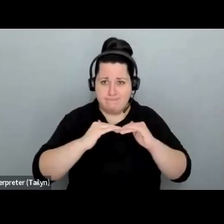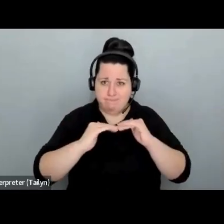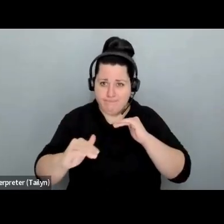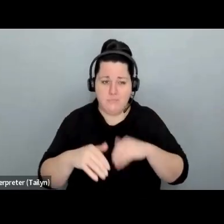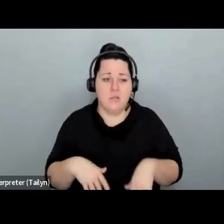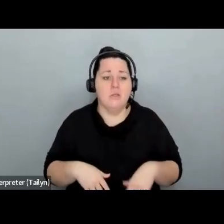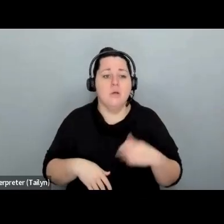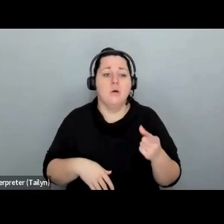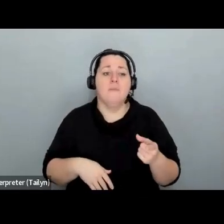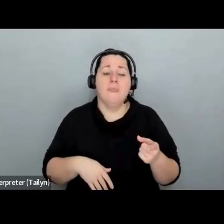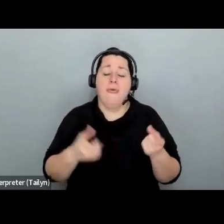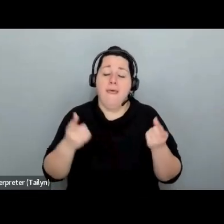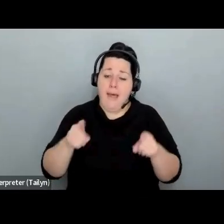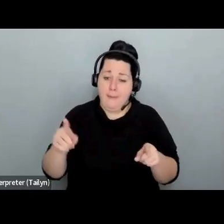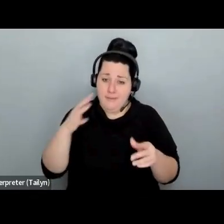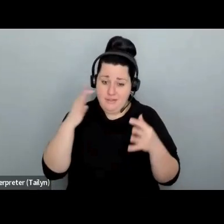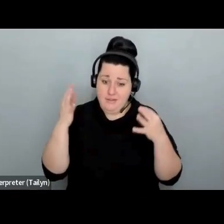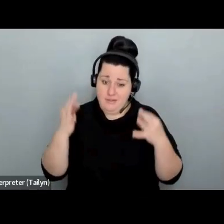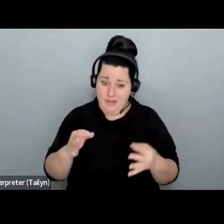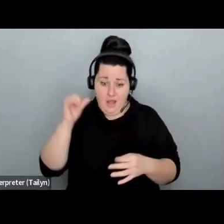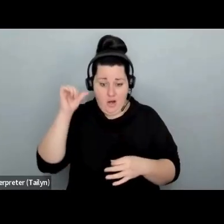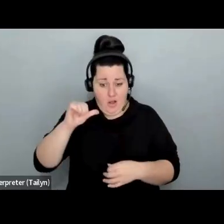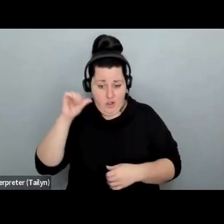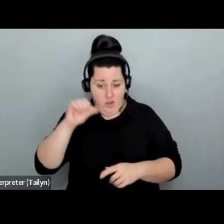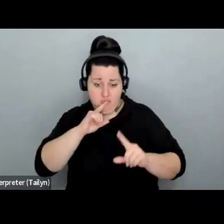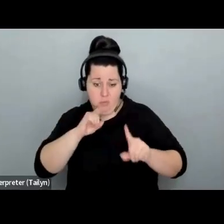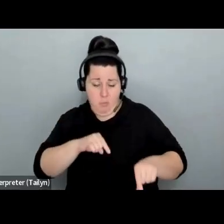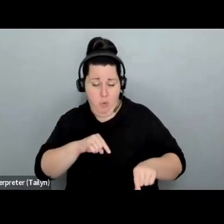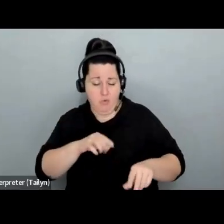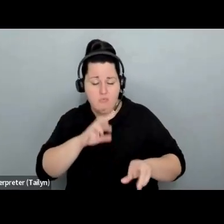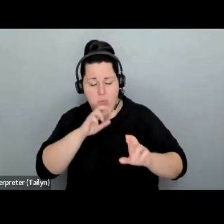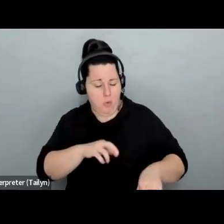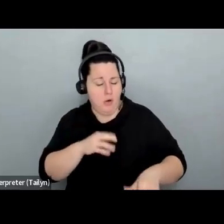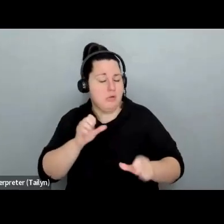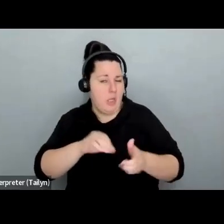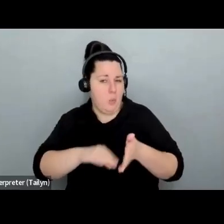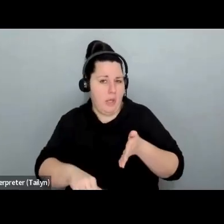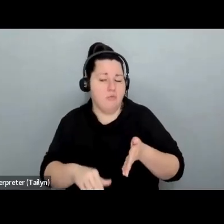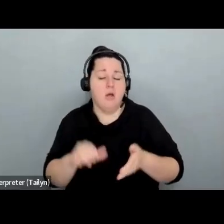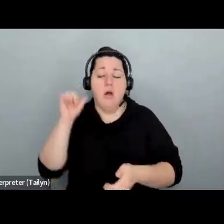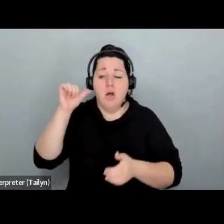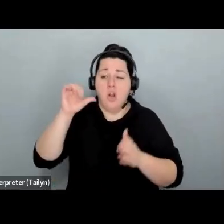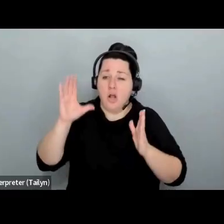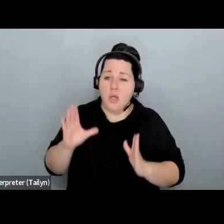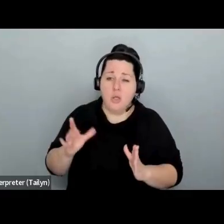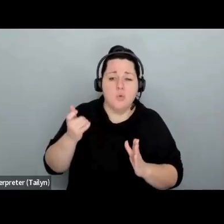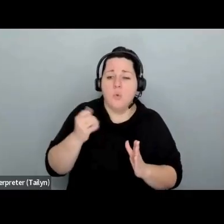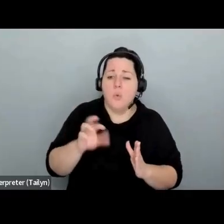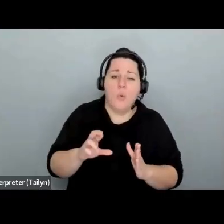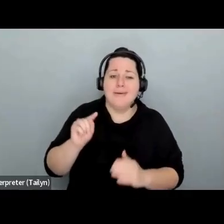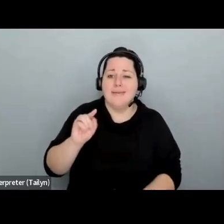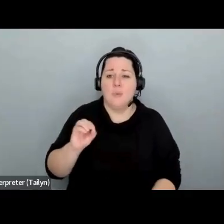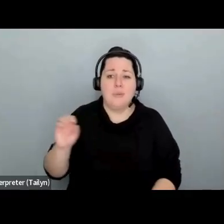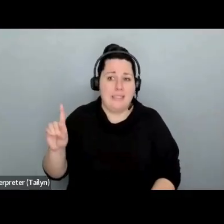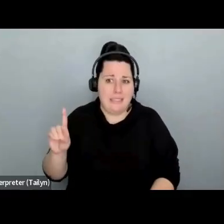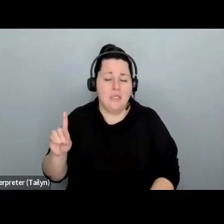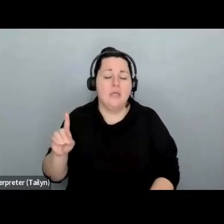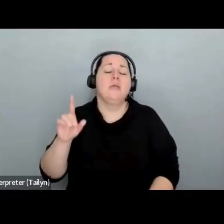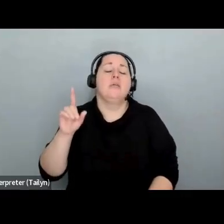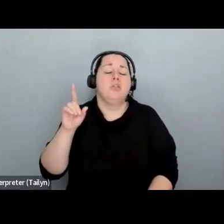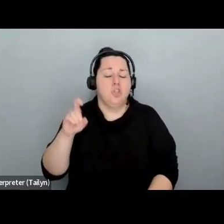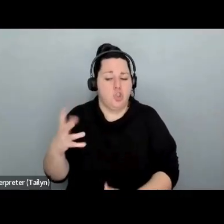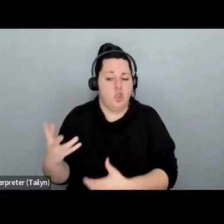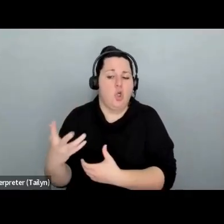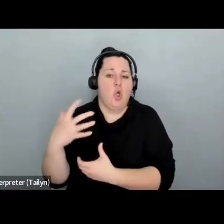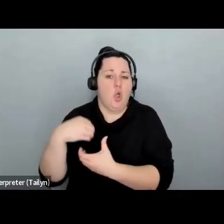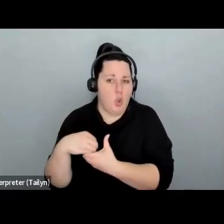the determination that an audiological report may be waived, an audiologist or a TOD should be included as